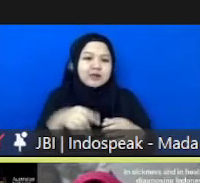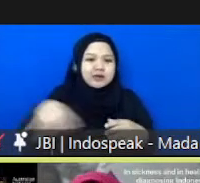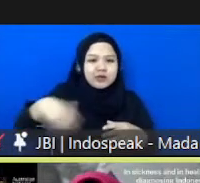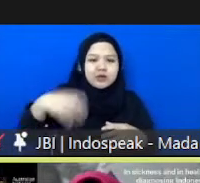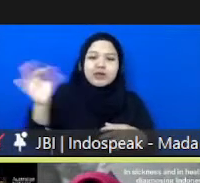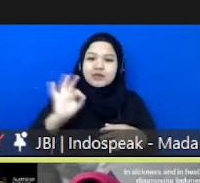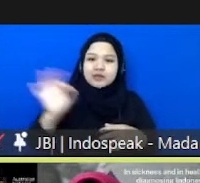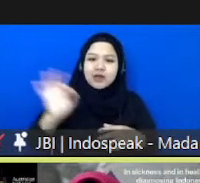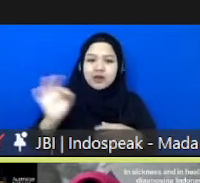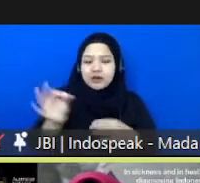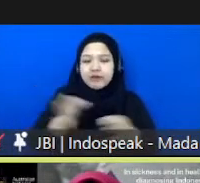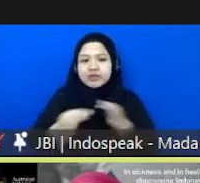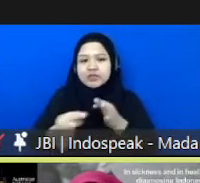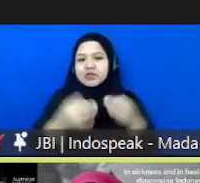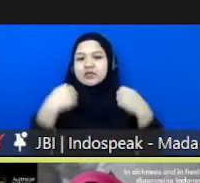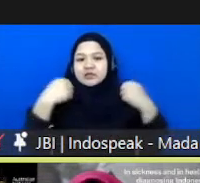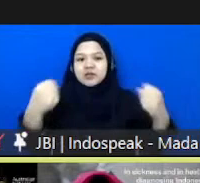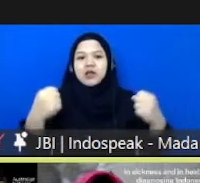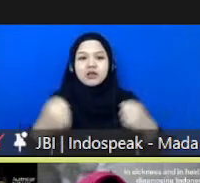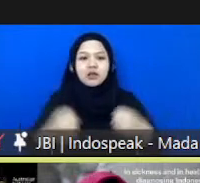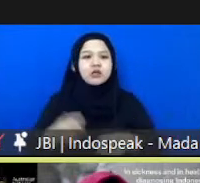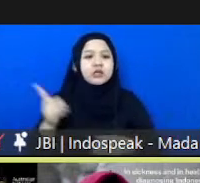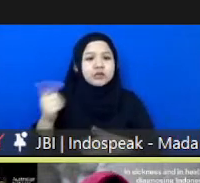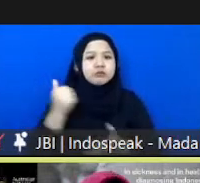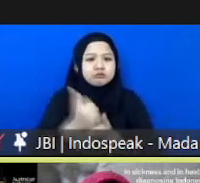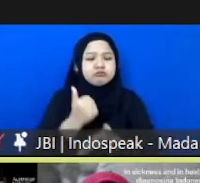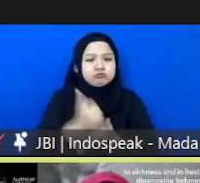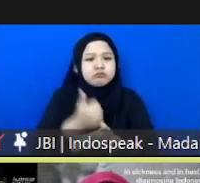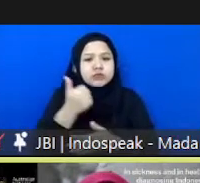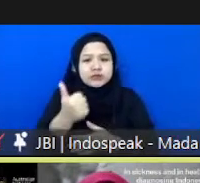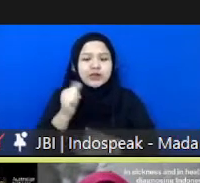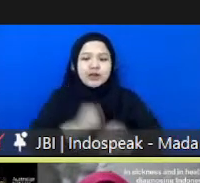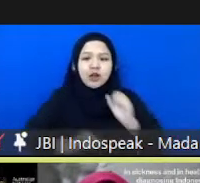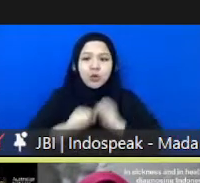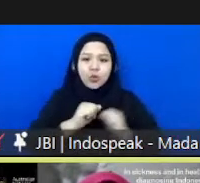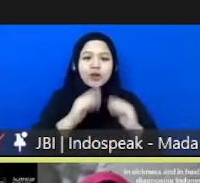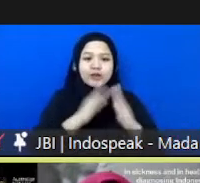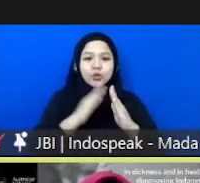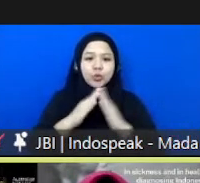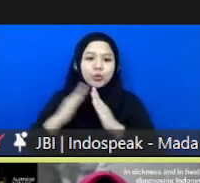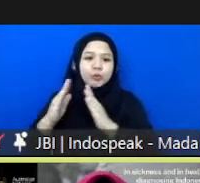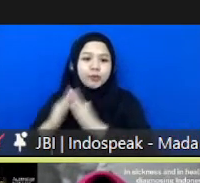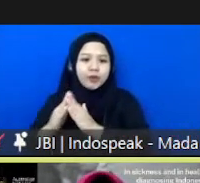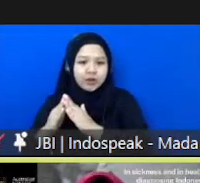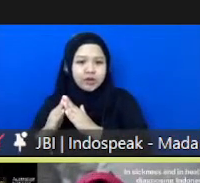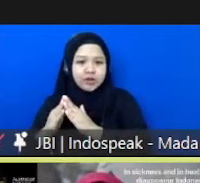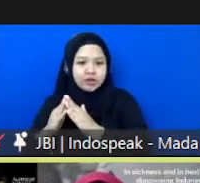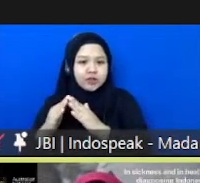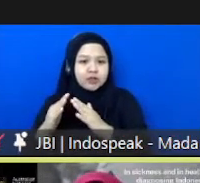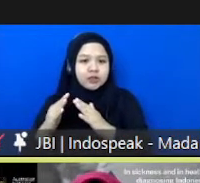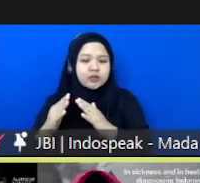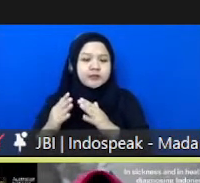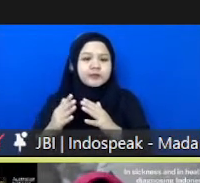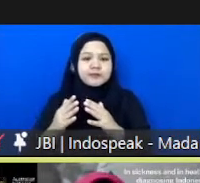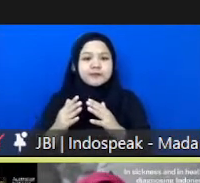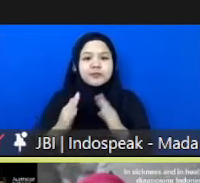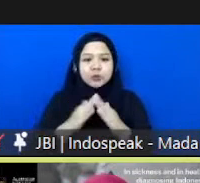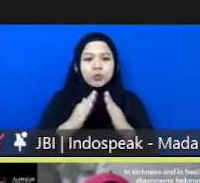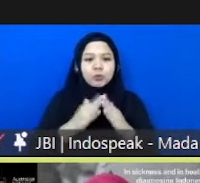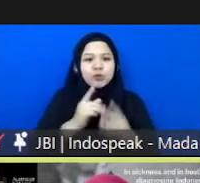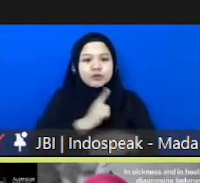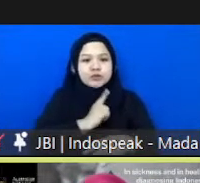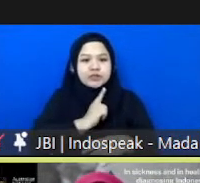from homeowners or offices. And nowadays we have what we call it a mosquito foster